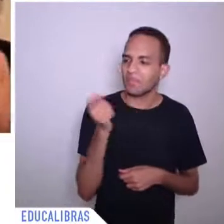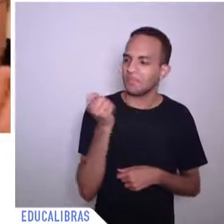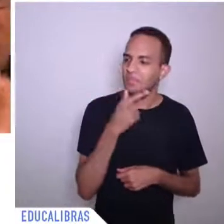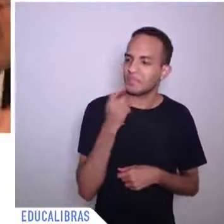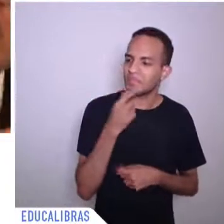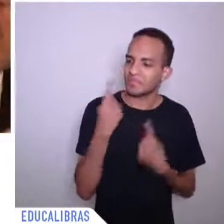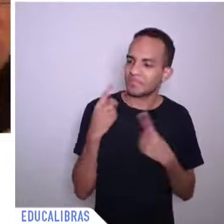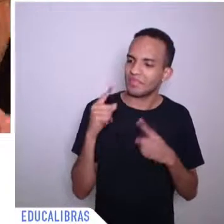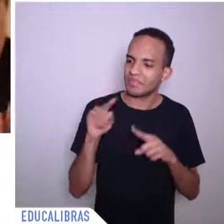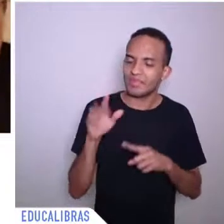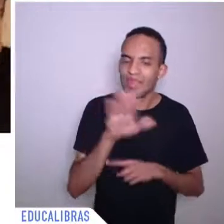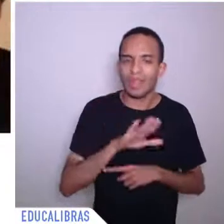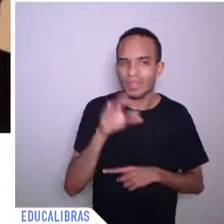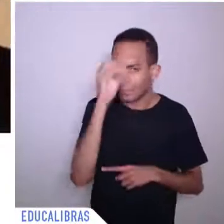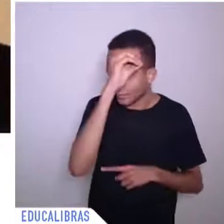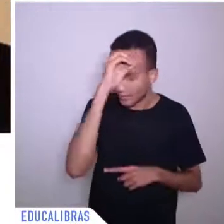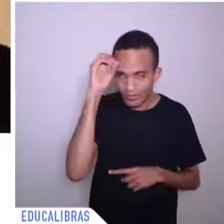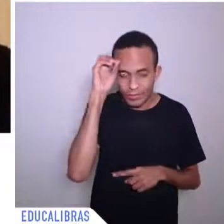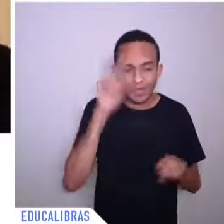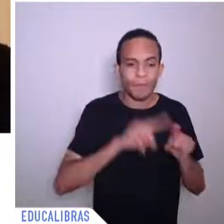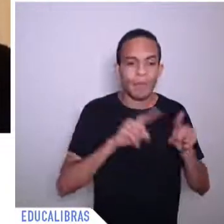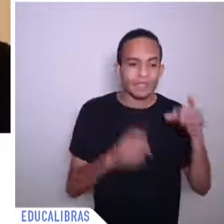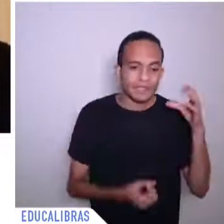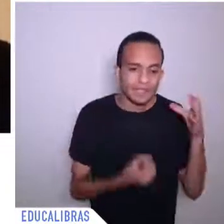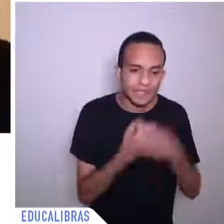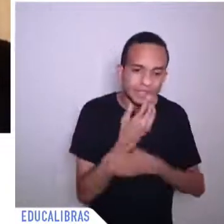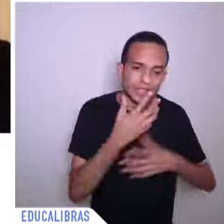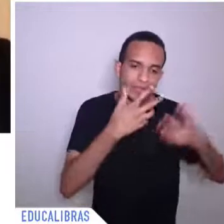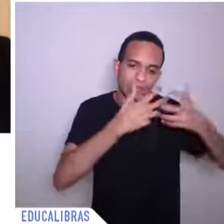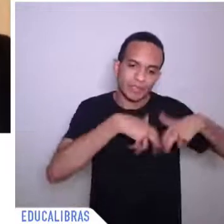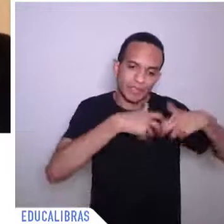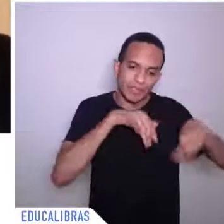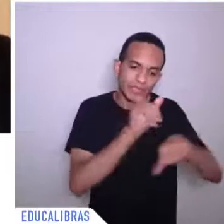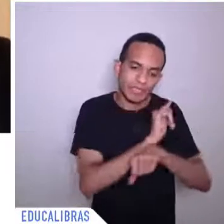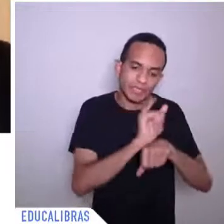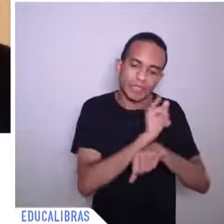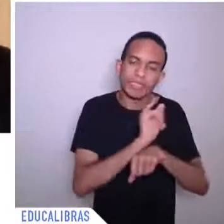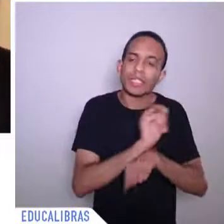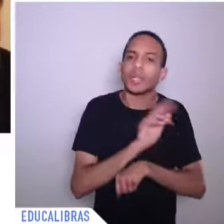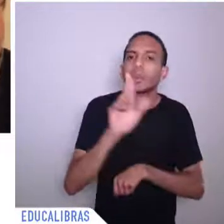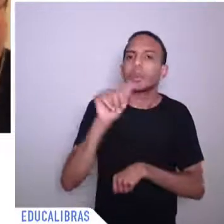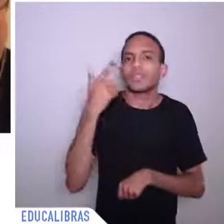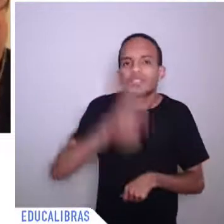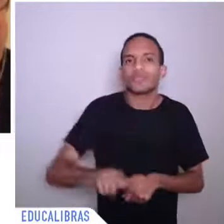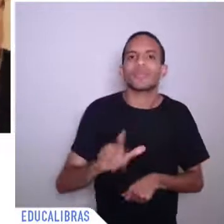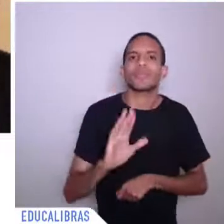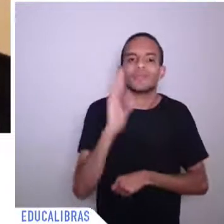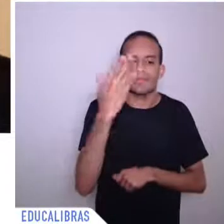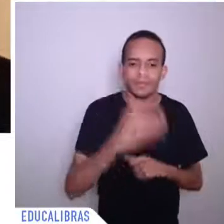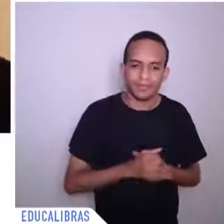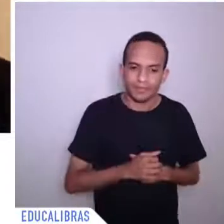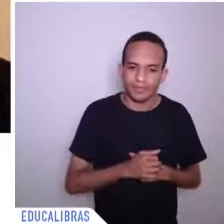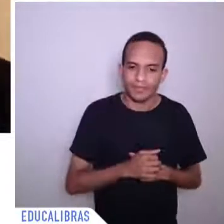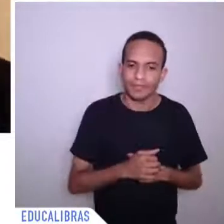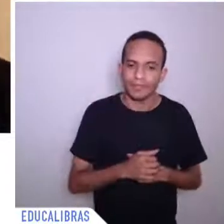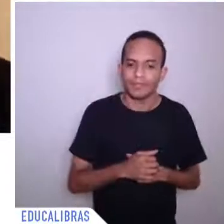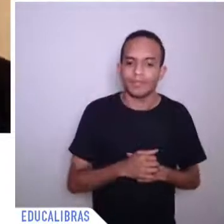not by the ridicularization of such stupidity, but with the creation